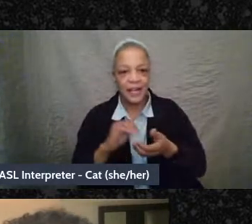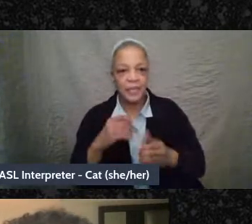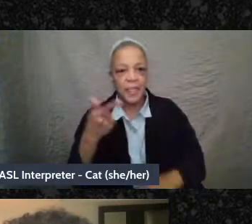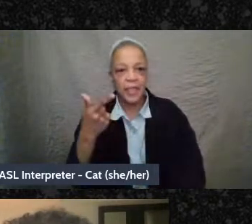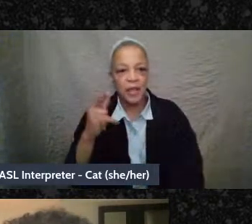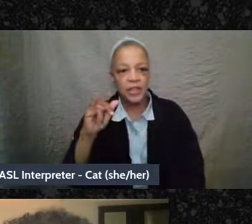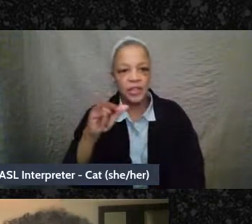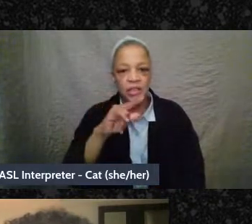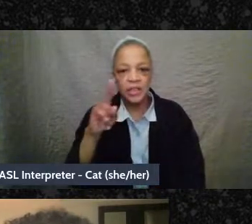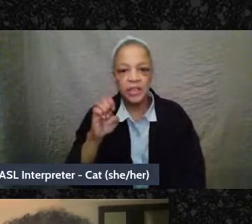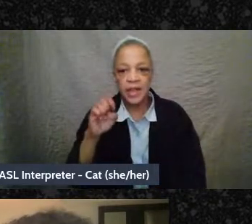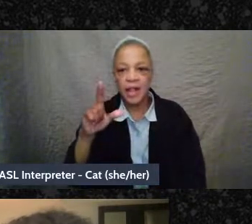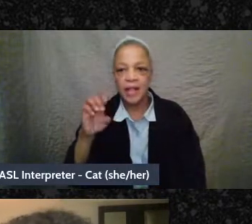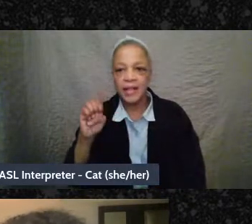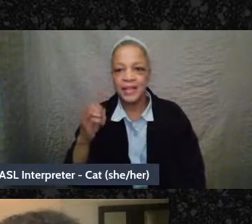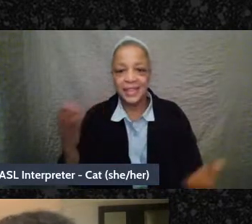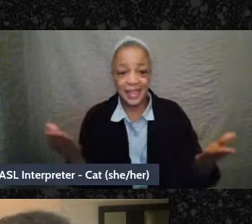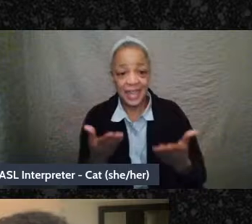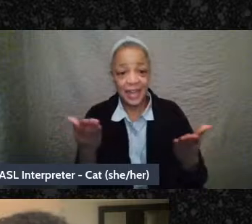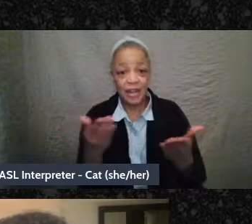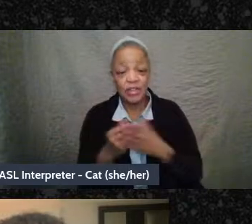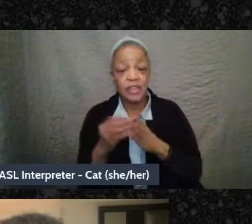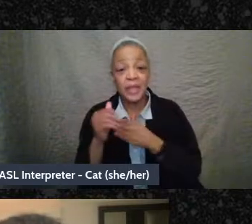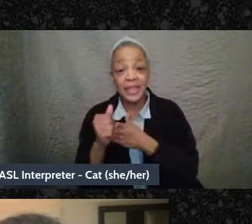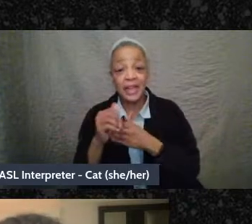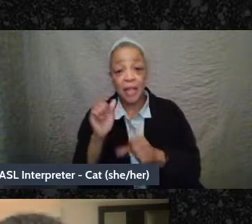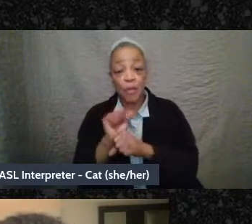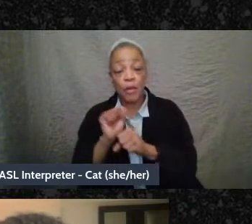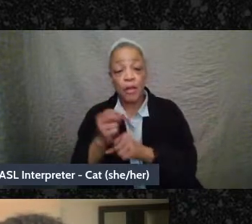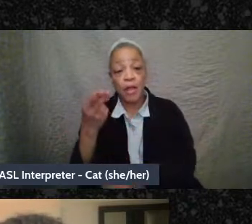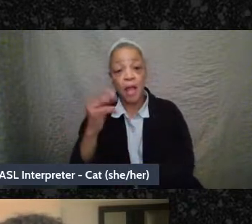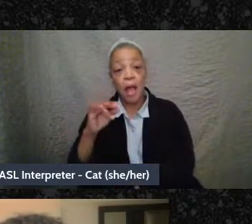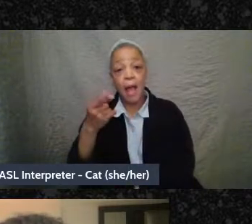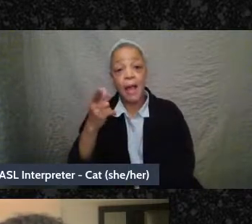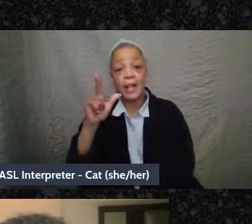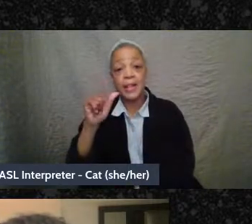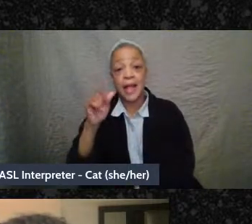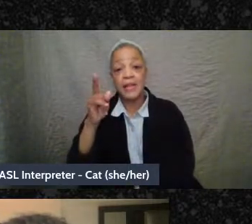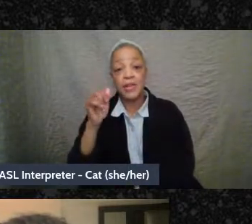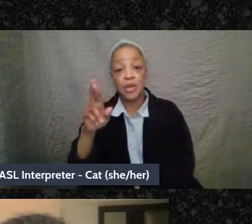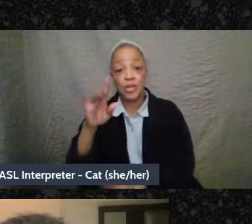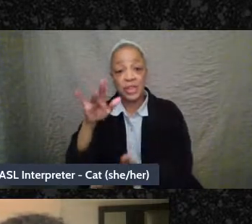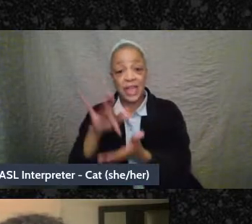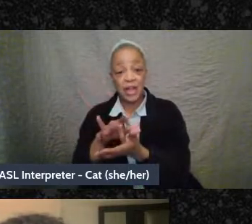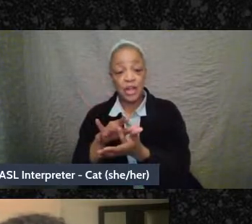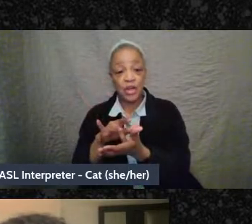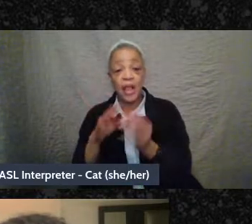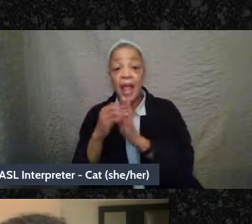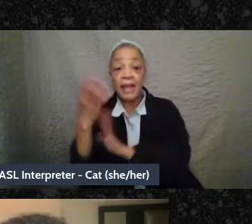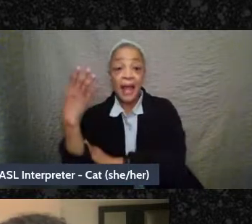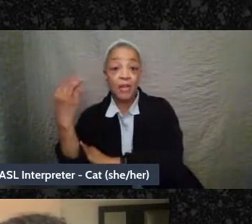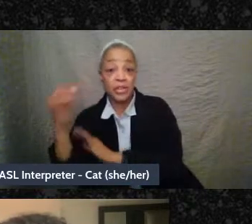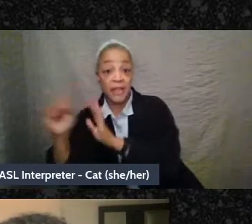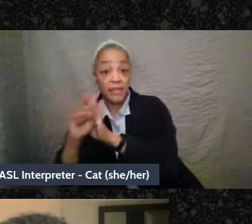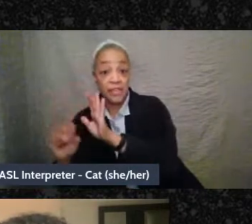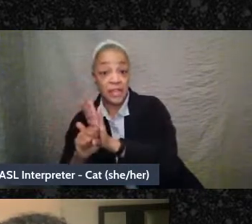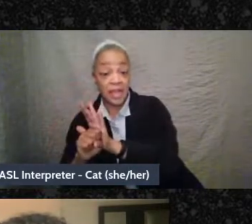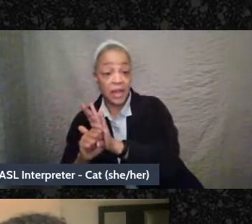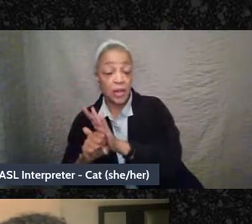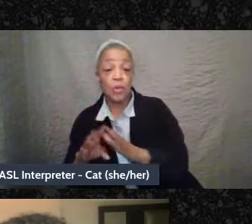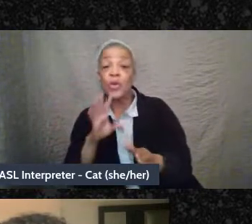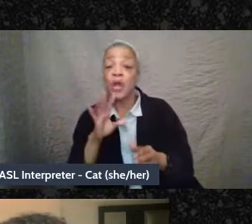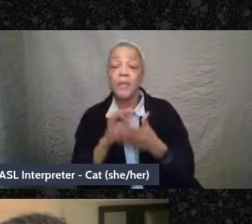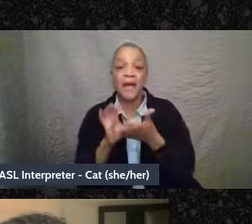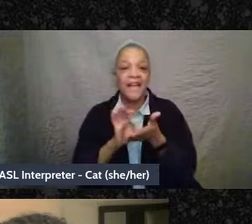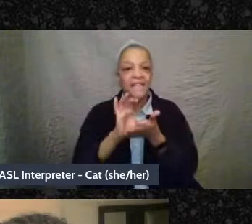leading that work at the Highlander Center, but really invest in programs outside of the state, because even when we talk about investing in public